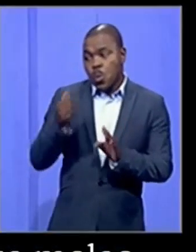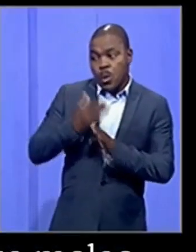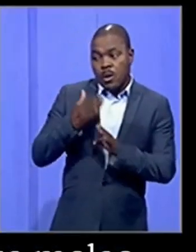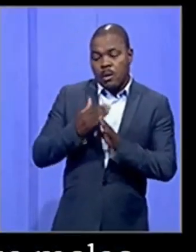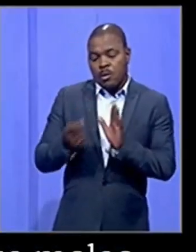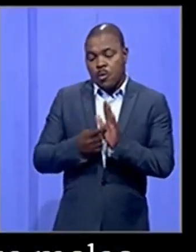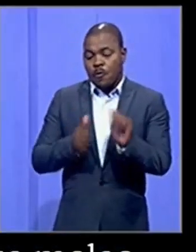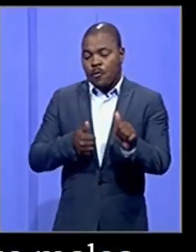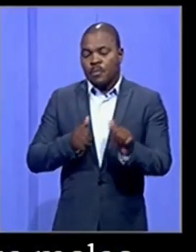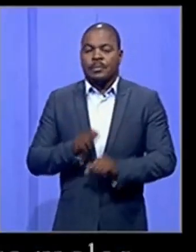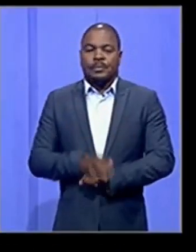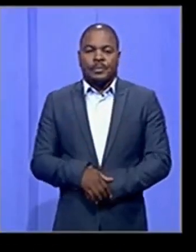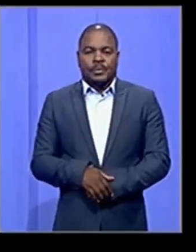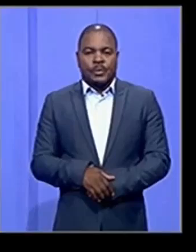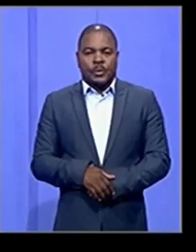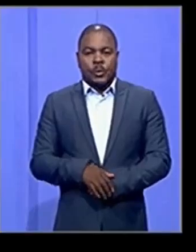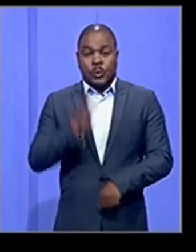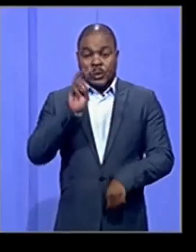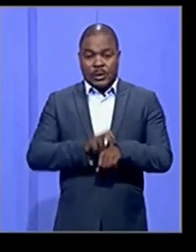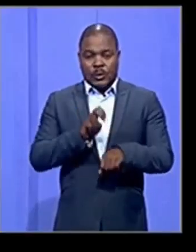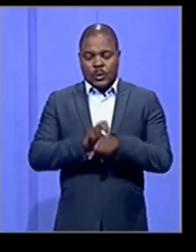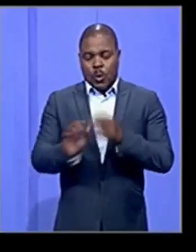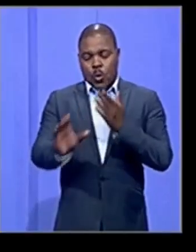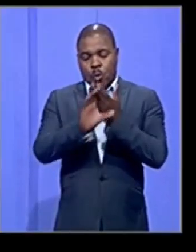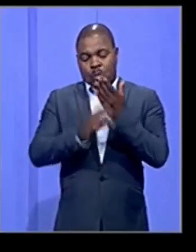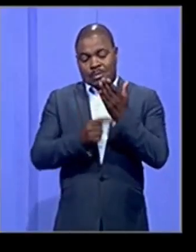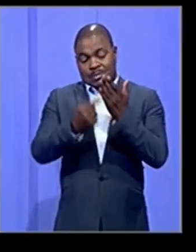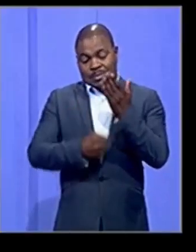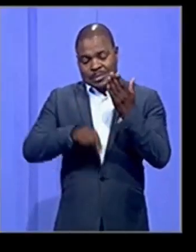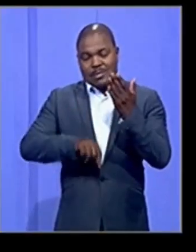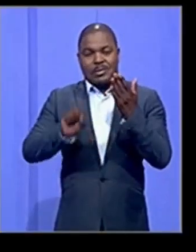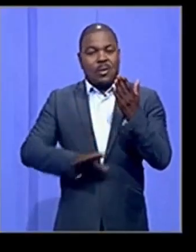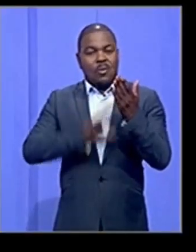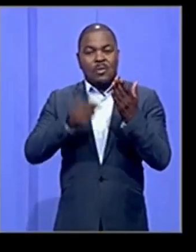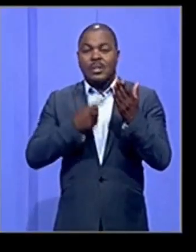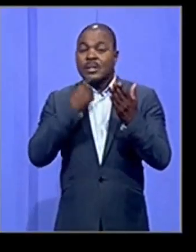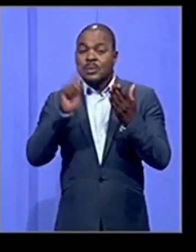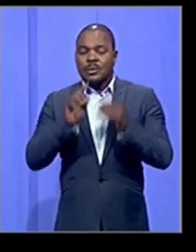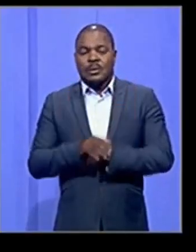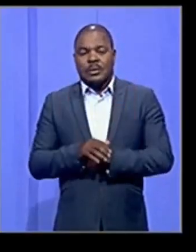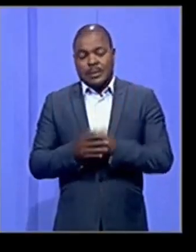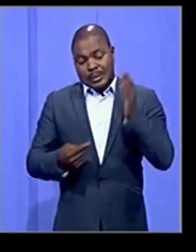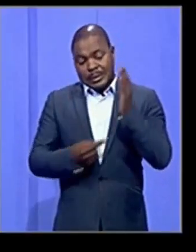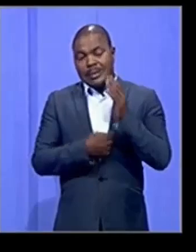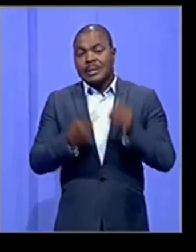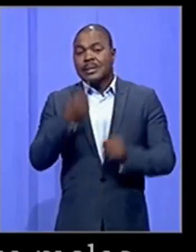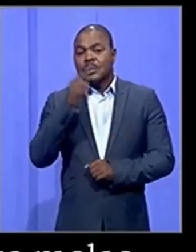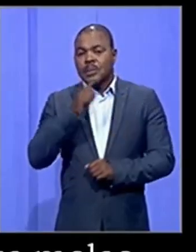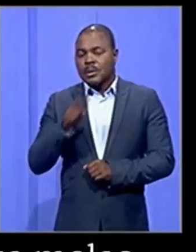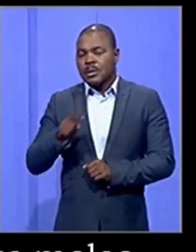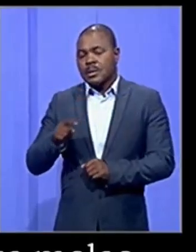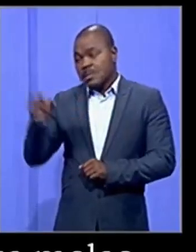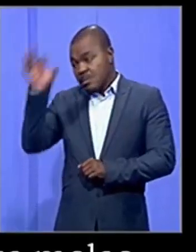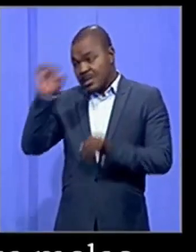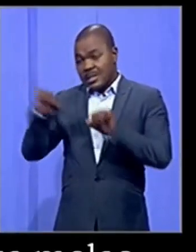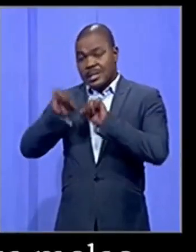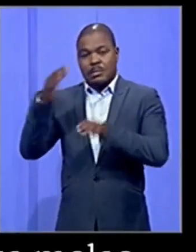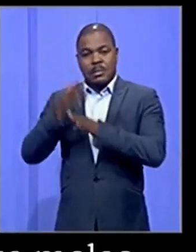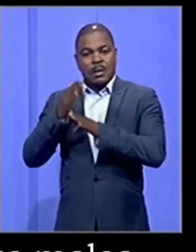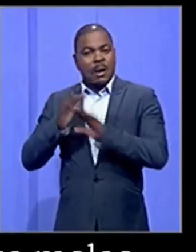we need to look at the constitutional imperatives of South Africa. What does it say about the policing system in